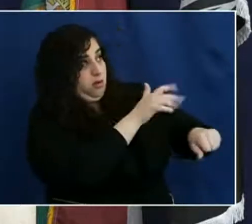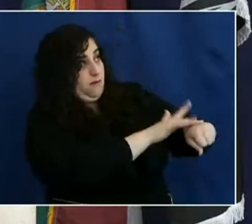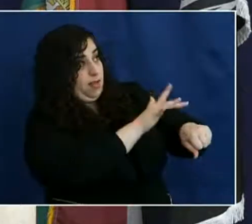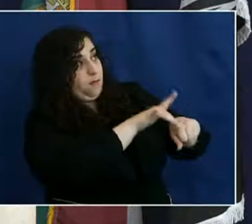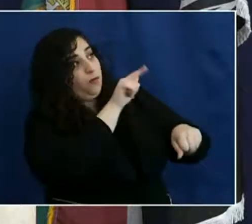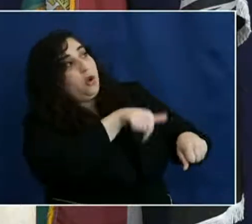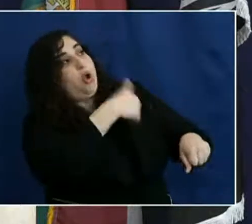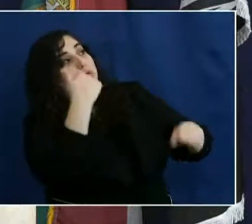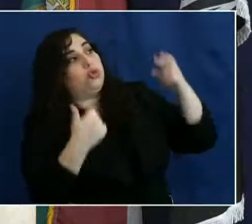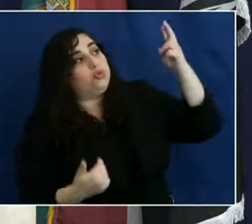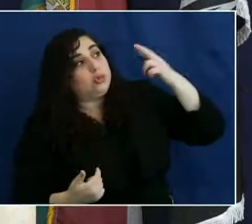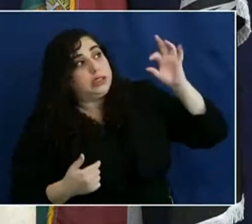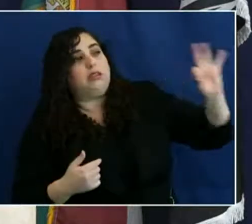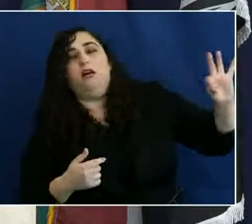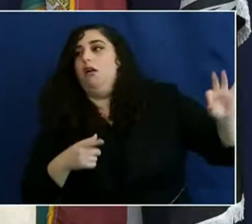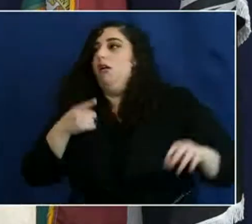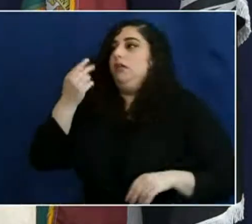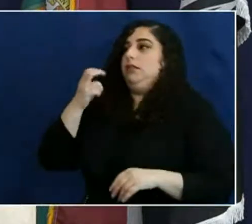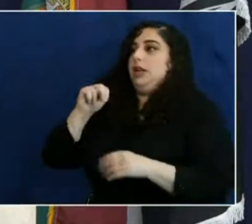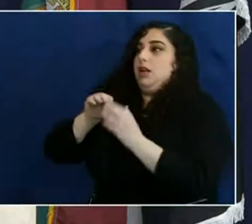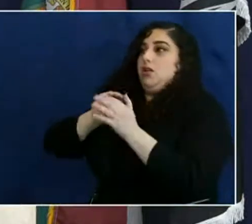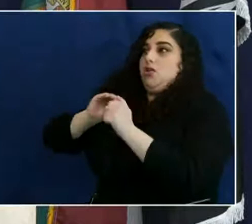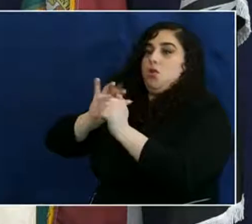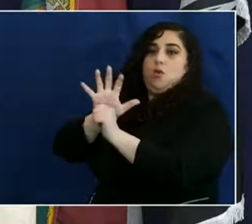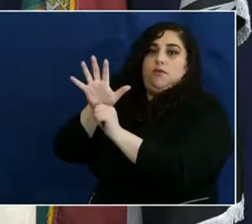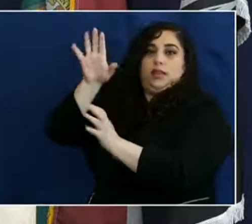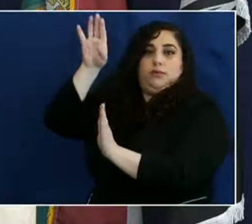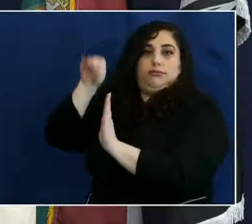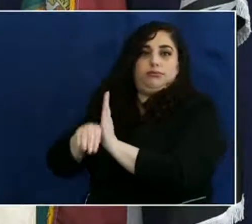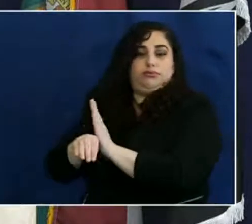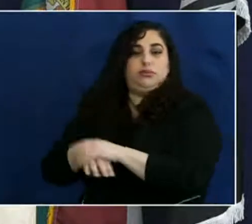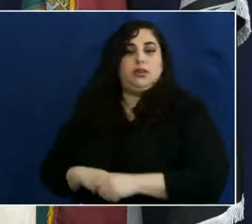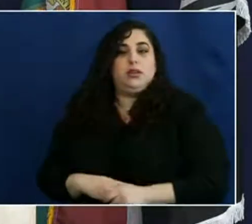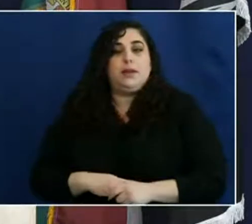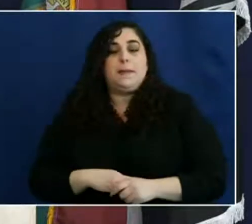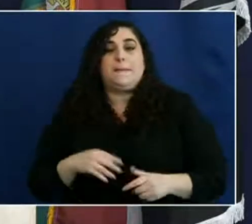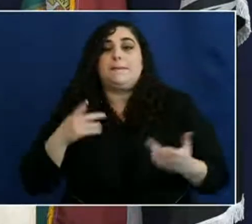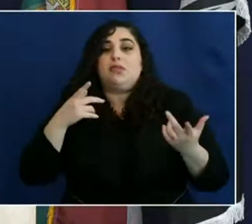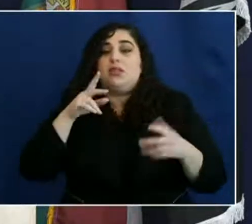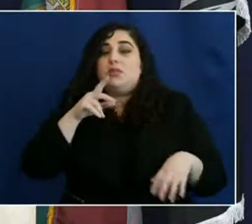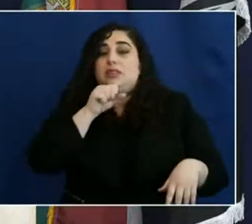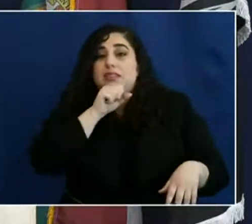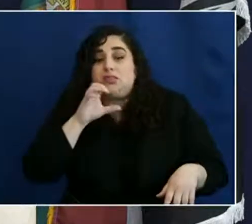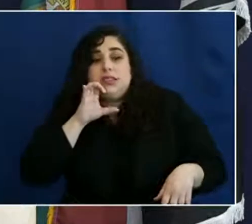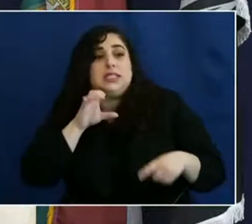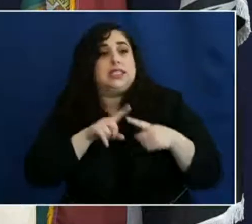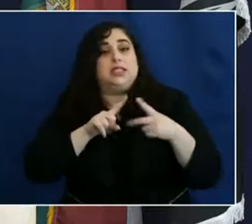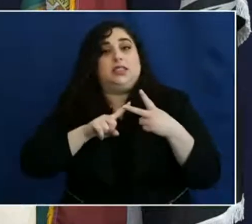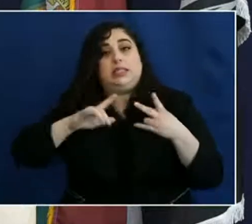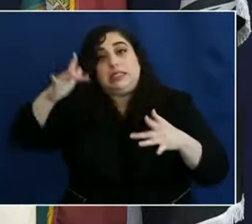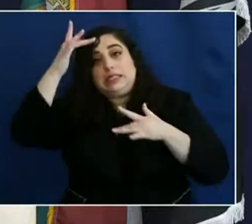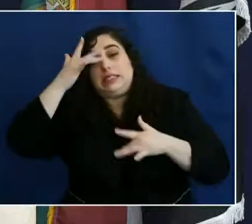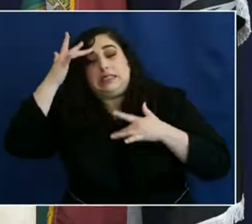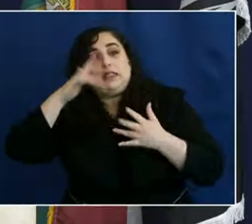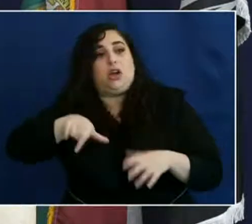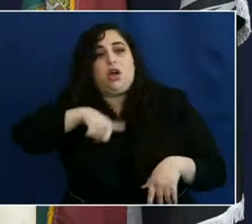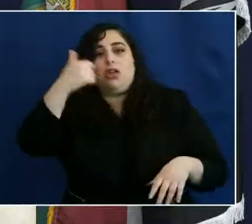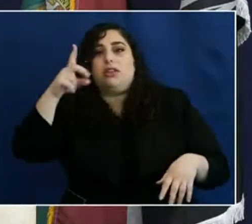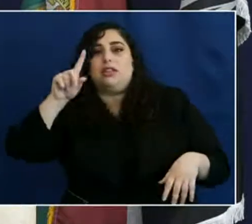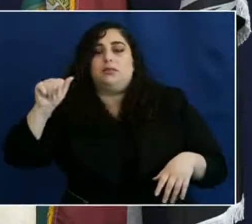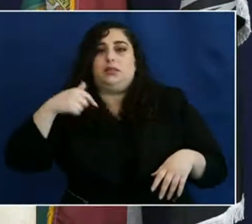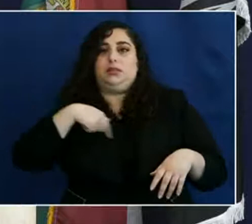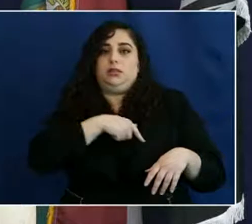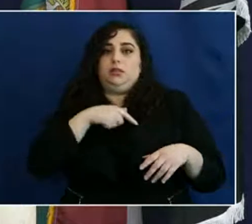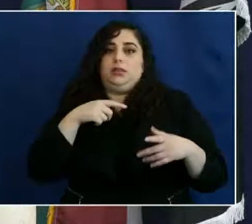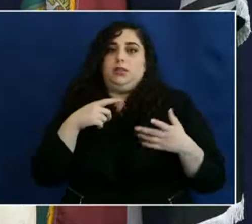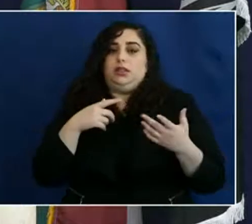vast majority of seniors and we're vaccinating those with underlying health conditions, there is a less risk to our healthcare system, which means